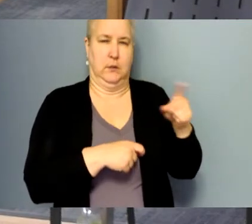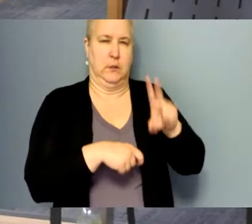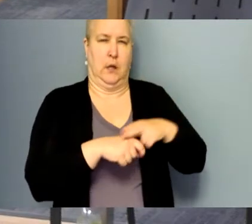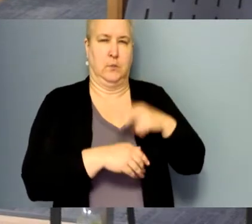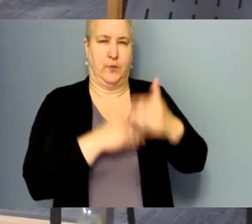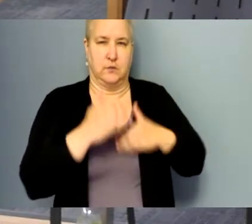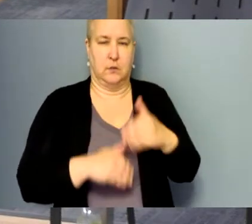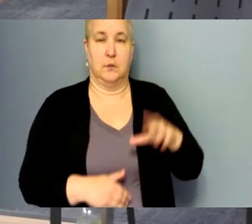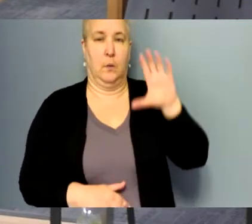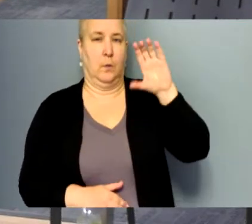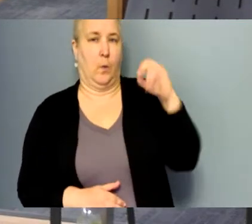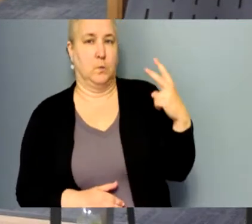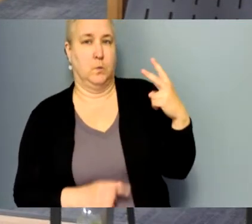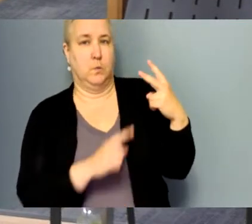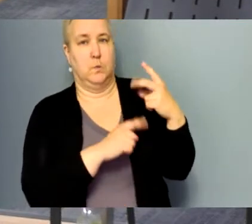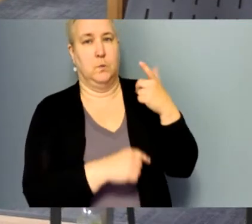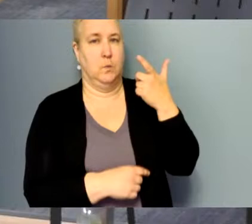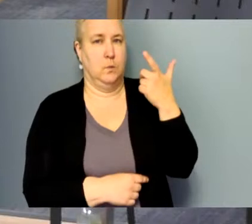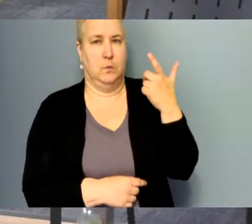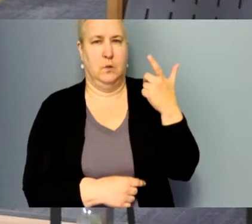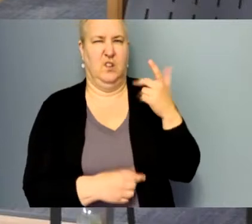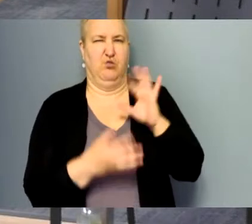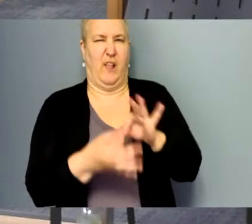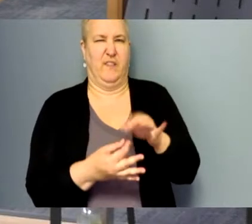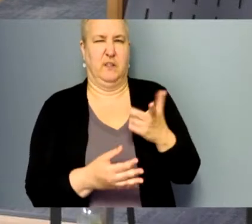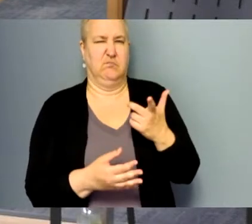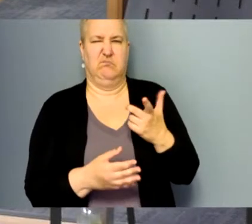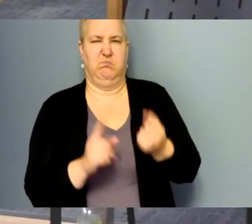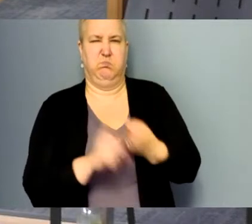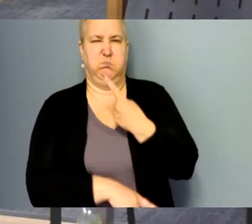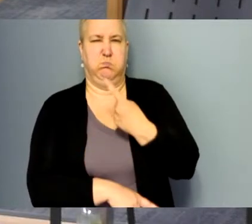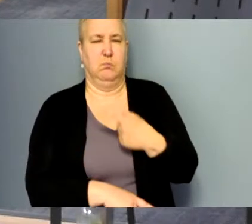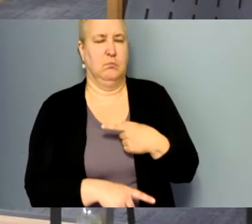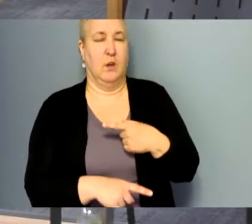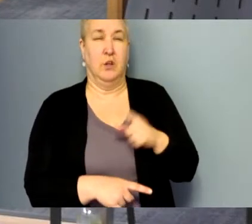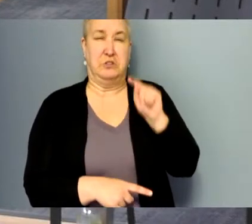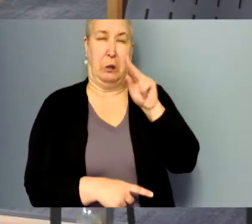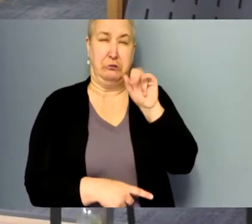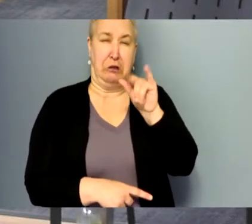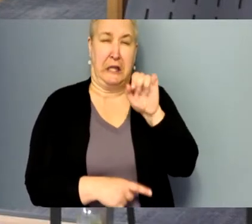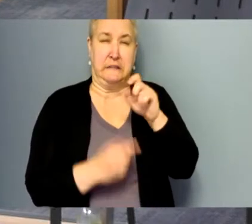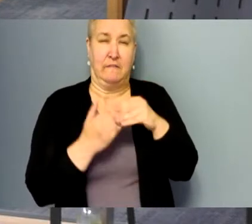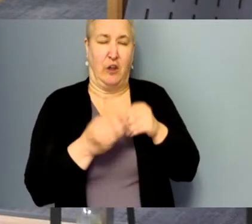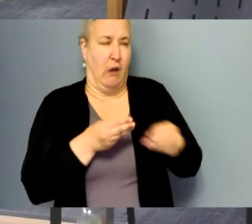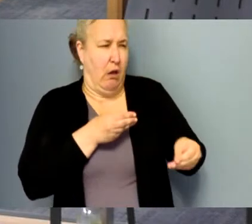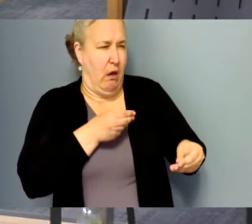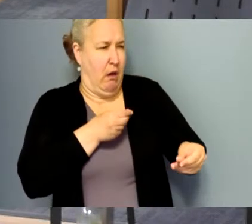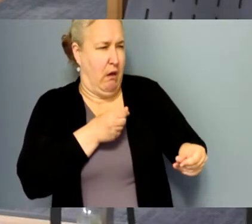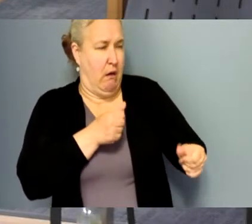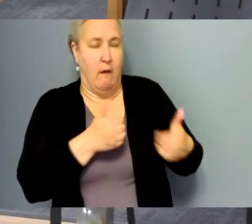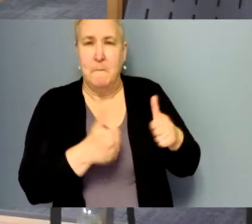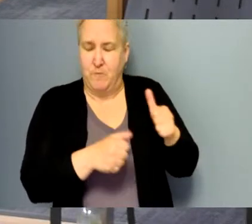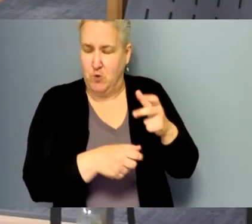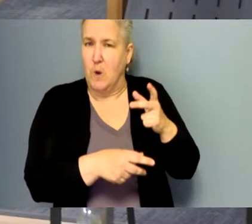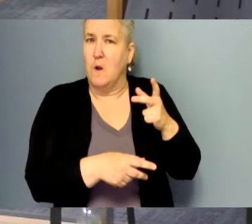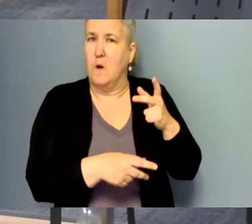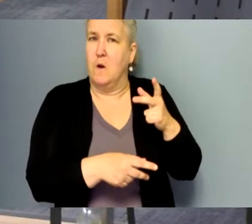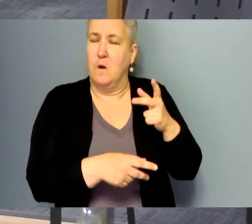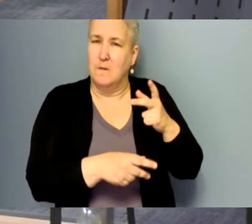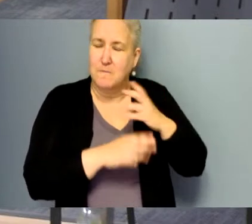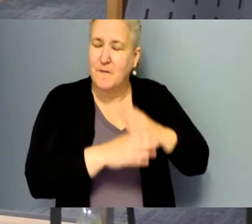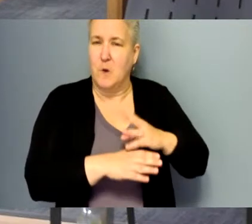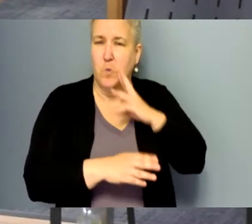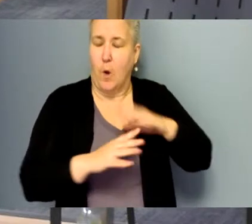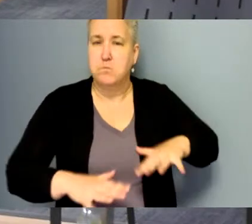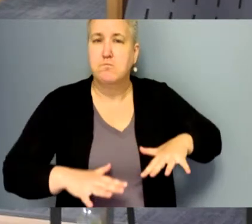the carbon dioxide thing is not relevant. So we're spending trillions of dollars trying to keep the water from rising, where